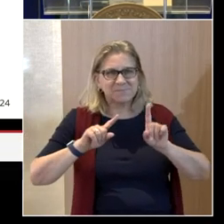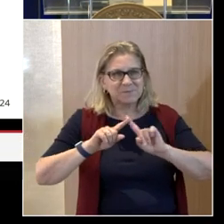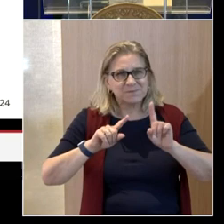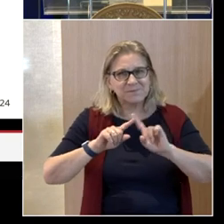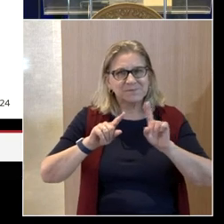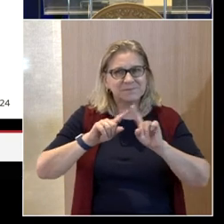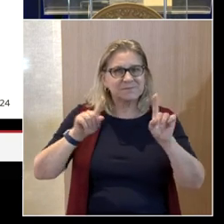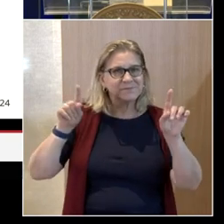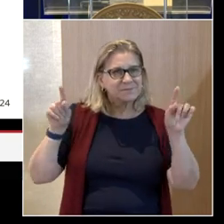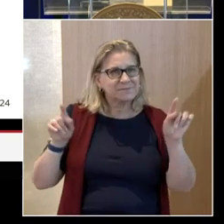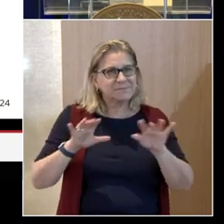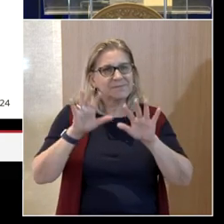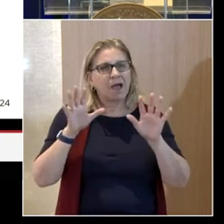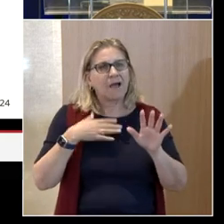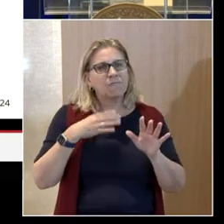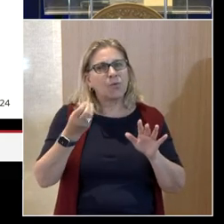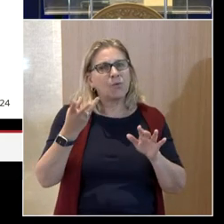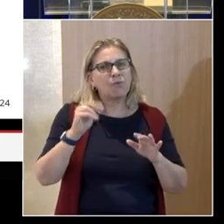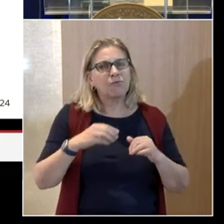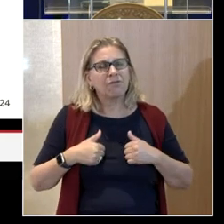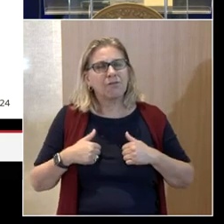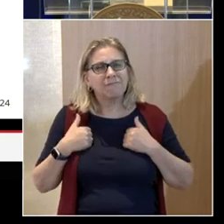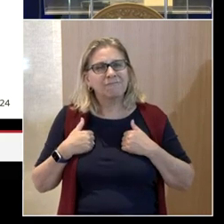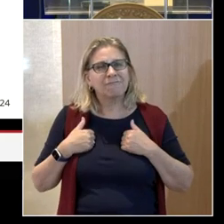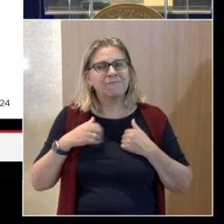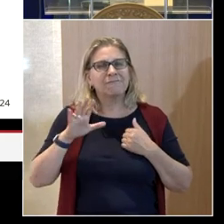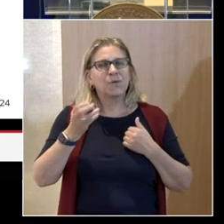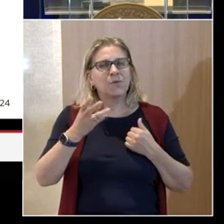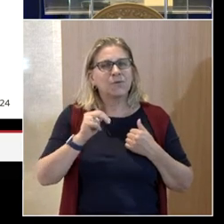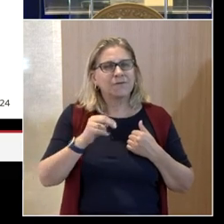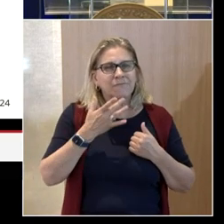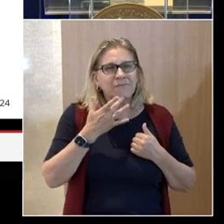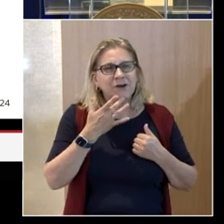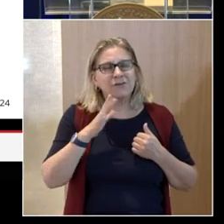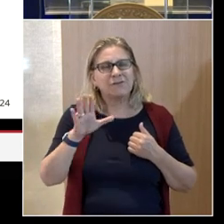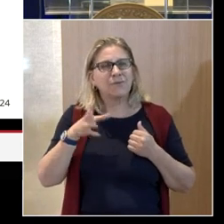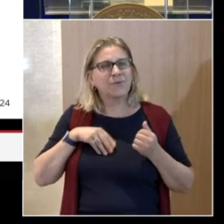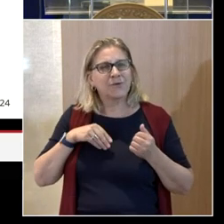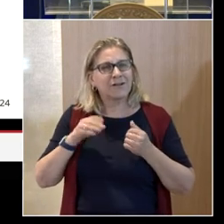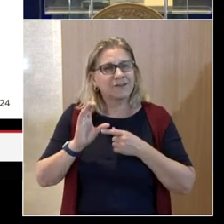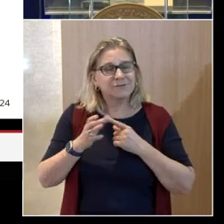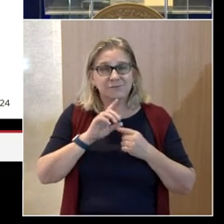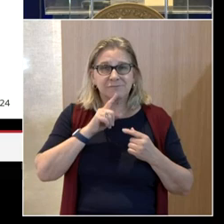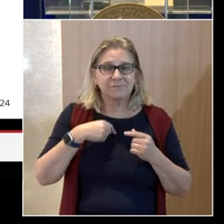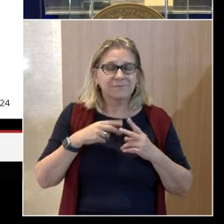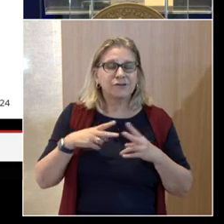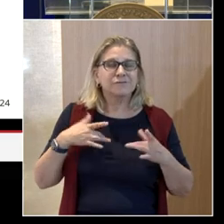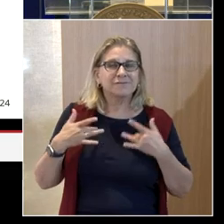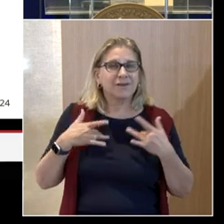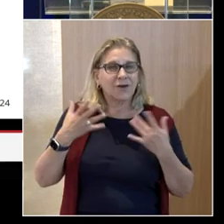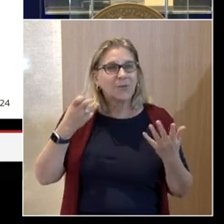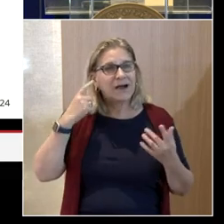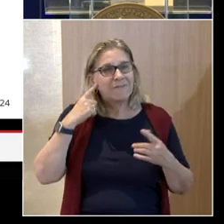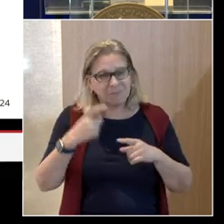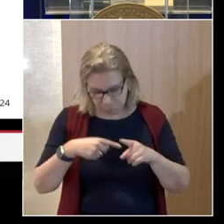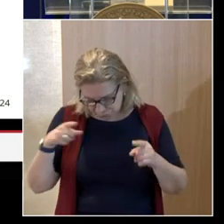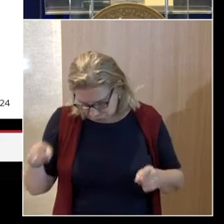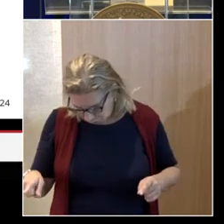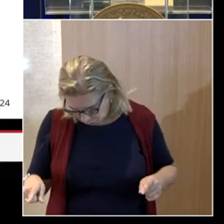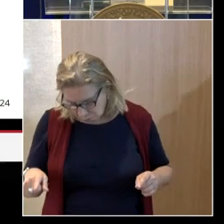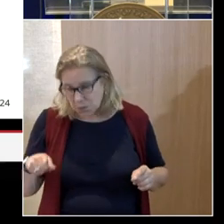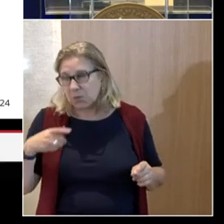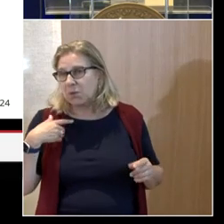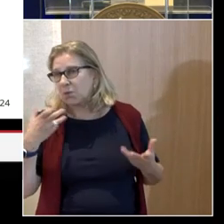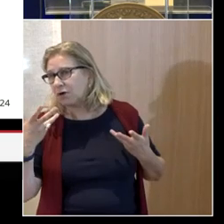own sense of place. And so that's something that we're really excited to hear from you. We'll be engaging with experts and